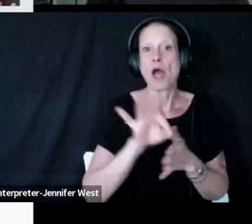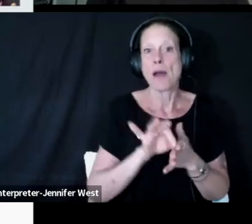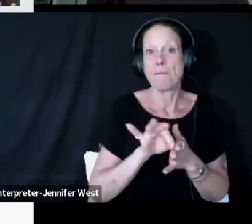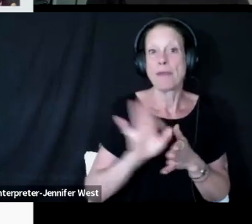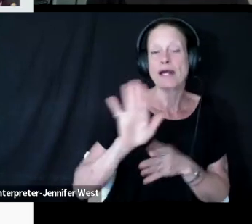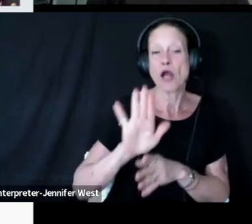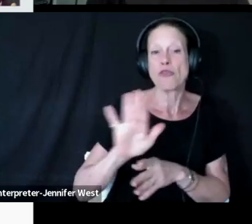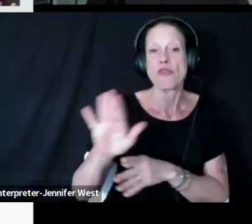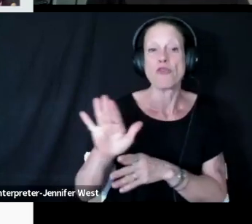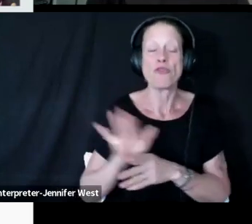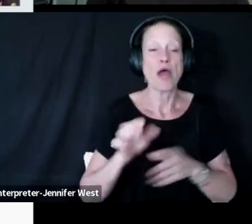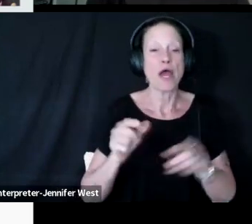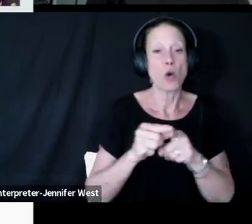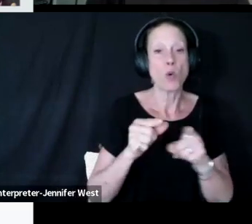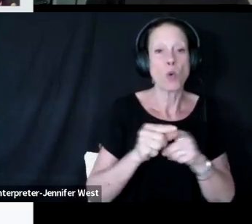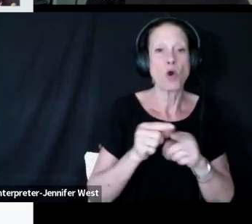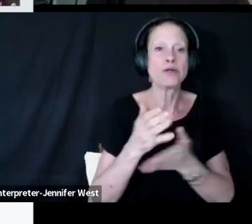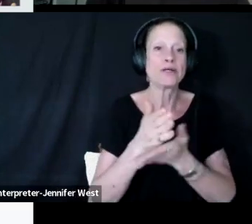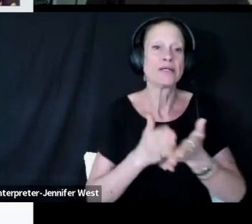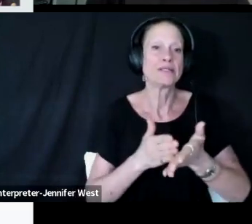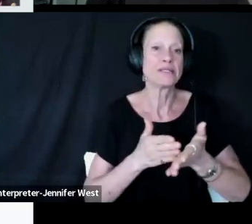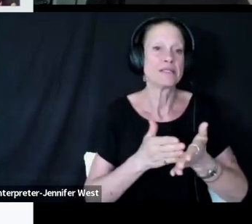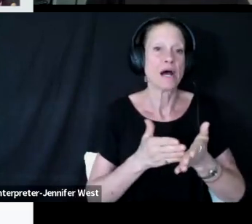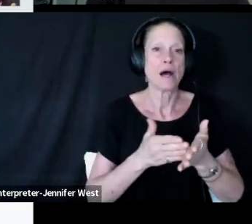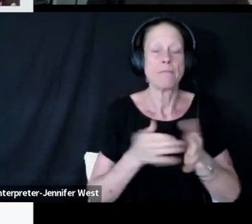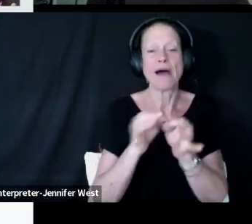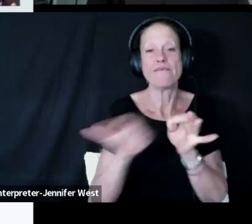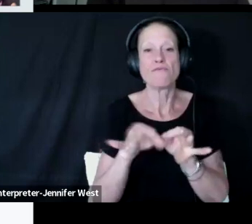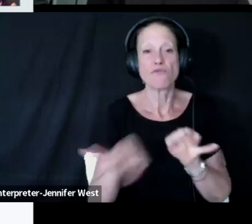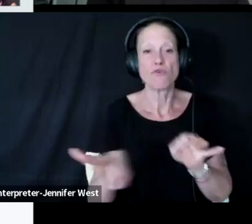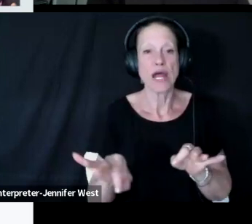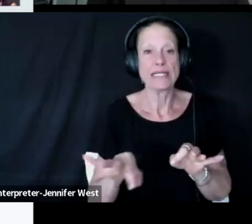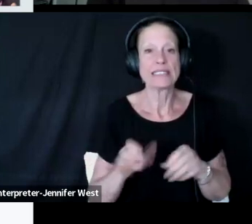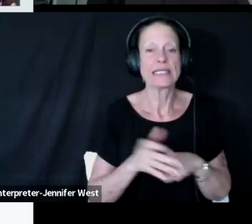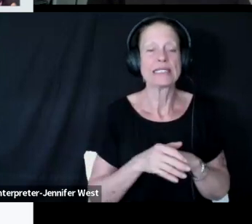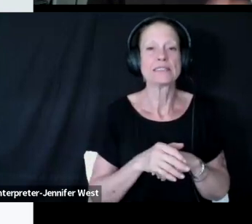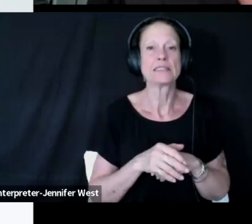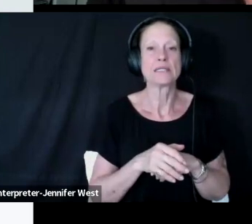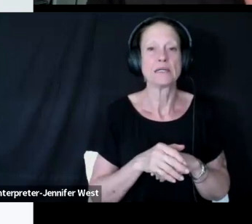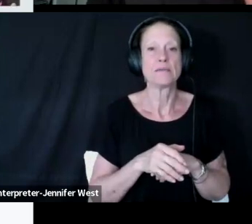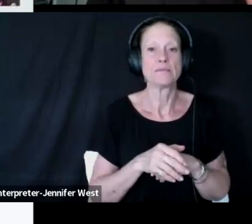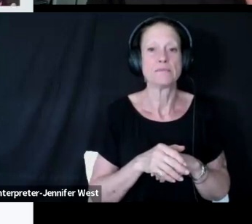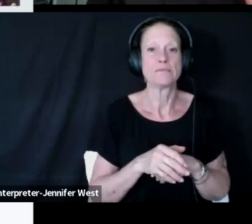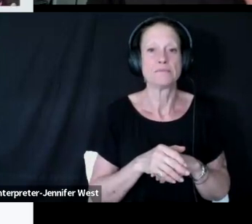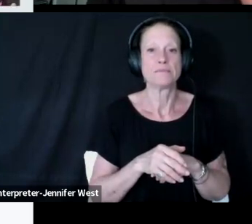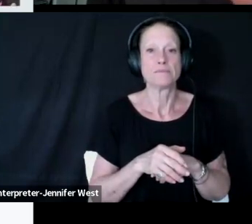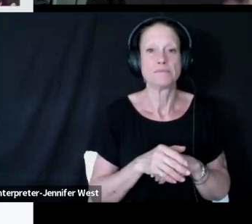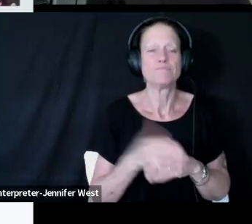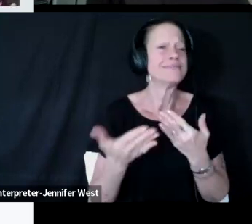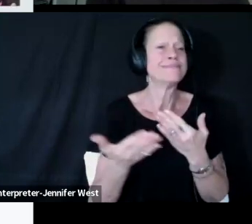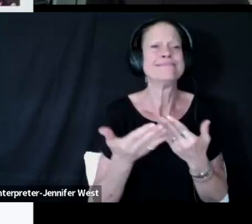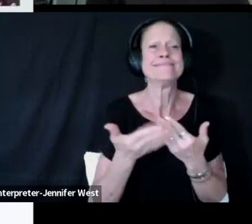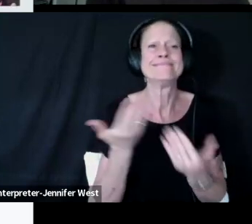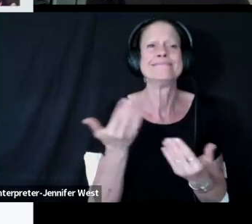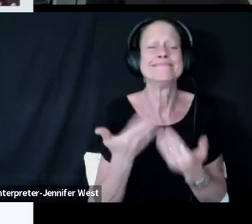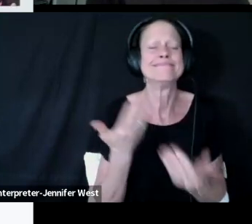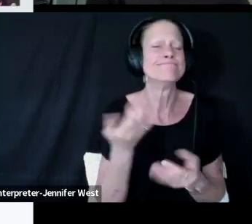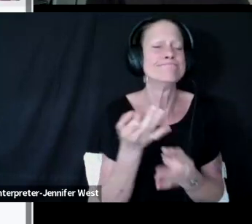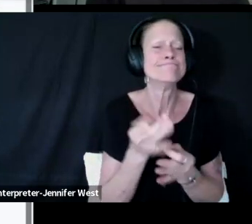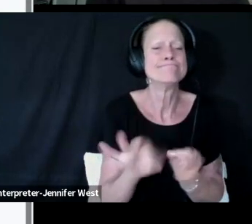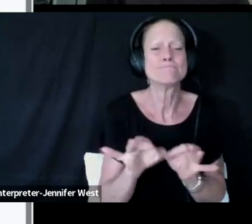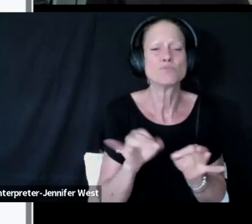see it there. Some have words, some have phrases, but within a few minutes, you can create a really nice intro